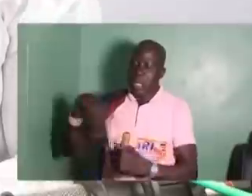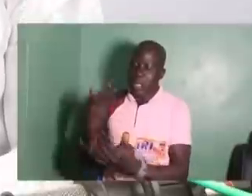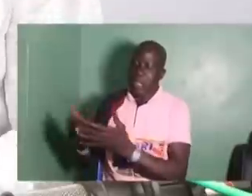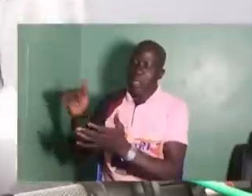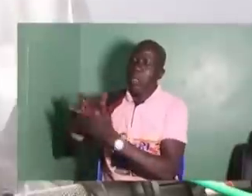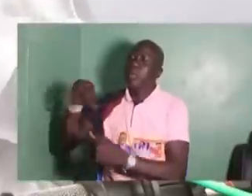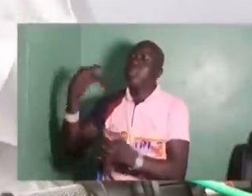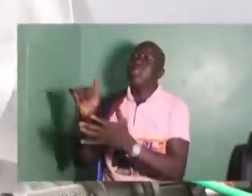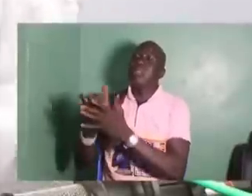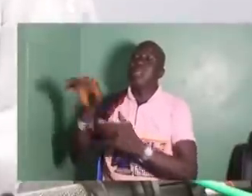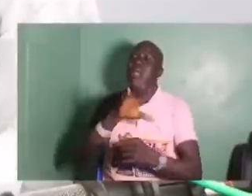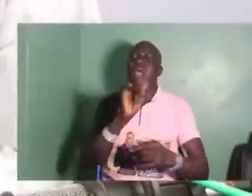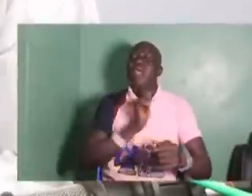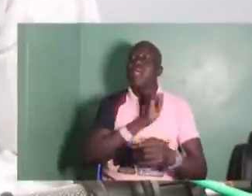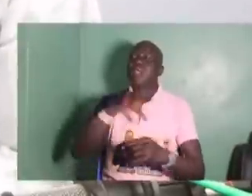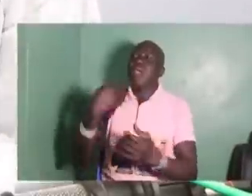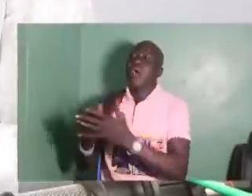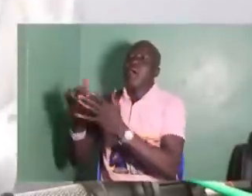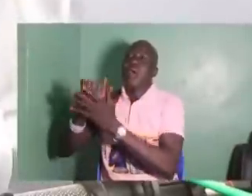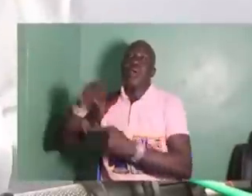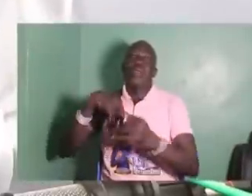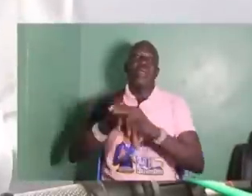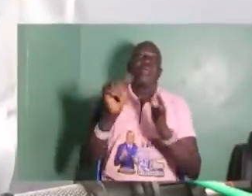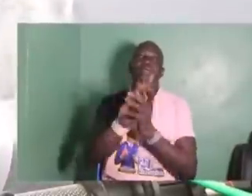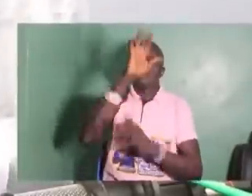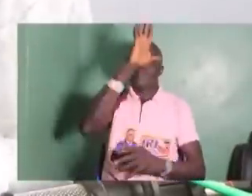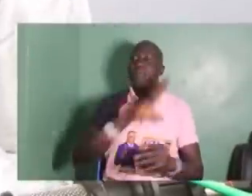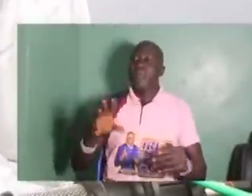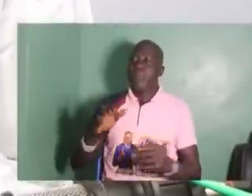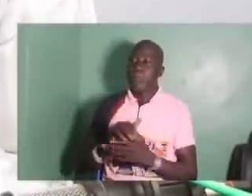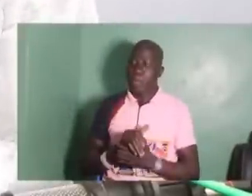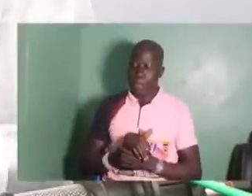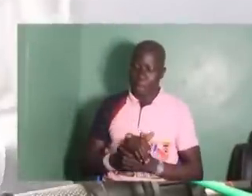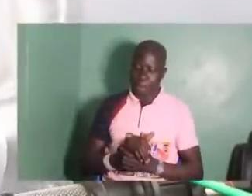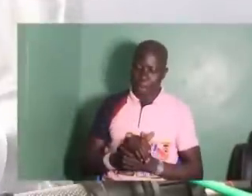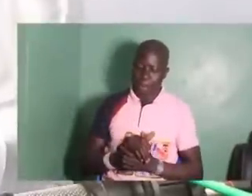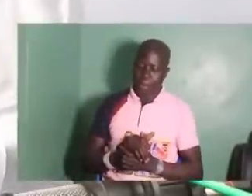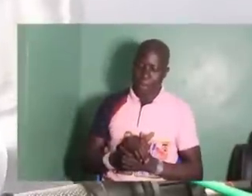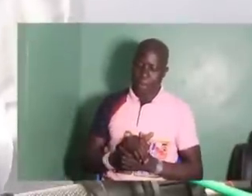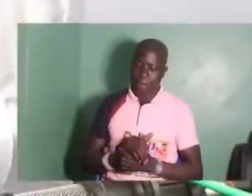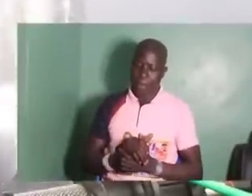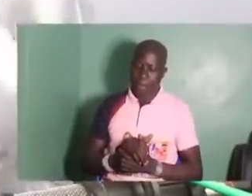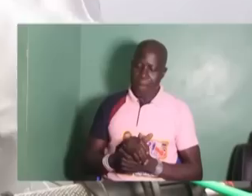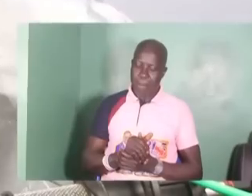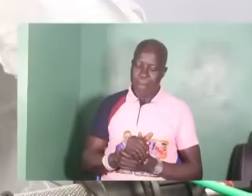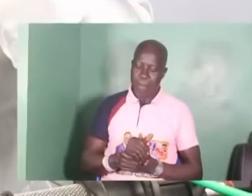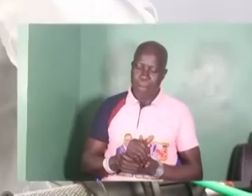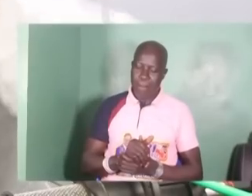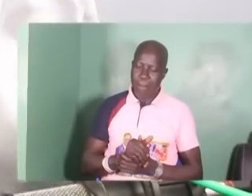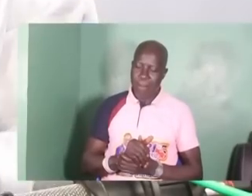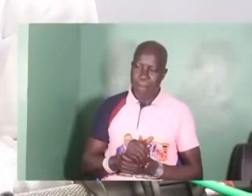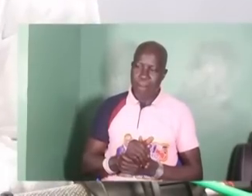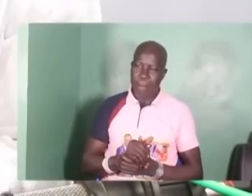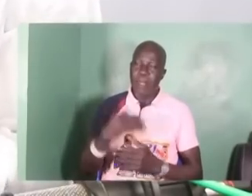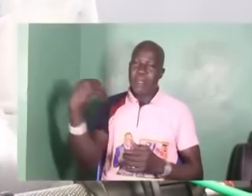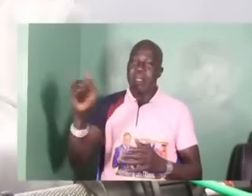The office of the apostolic. Ọlọ́run mọ̀ ọmọ ìdásí lẹ̀ fún mi. It's God that intentionally created it. Bí ọmọ ẹ̀ bí èrò ṣe pọ̀tún lẹ̀ Jésù. As much disciples as Jesus had. Láyé ìgbà náà. Then.